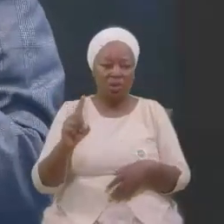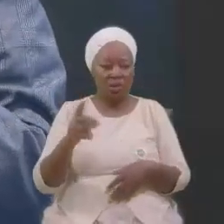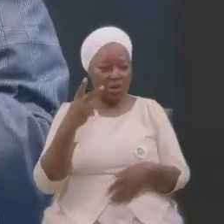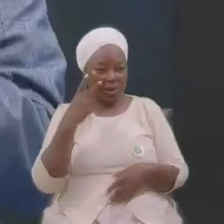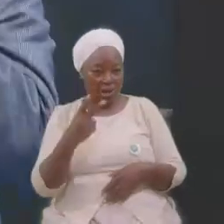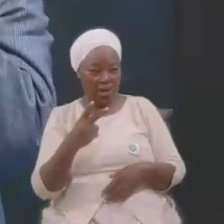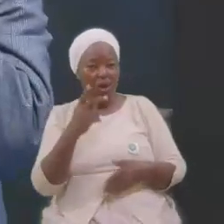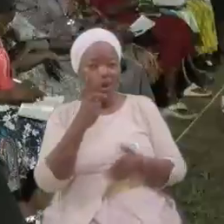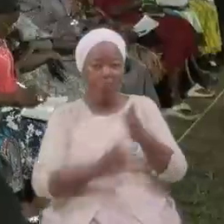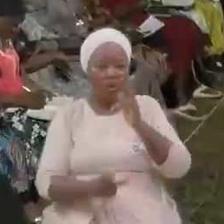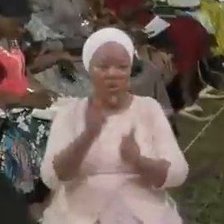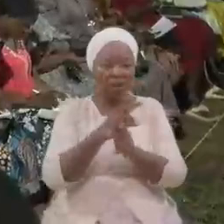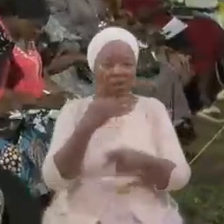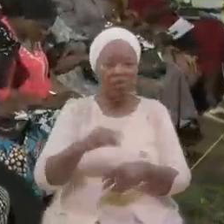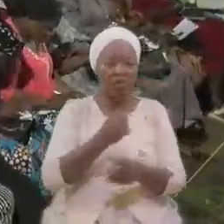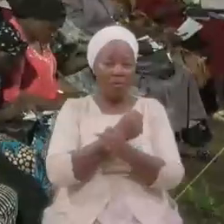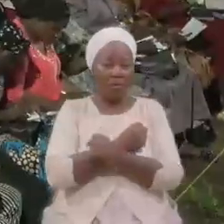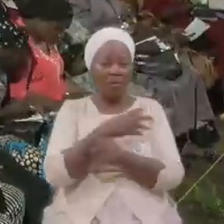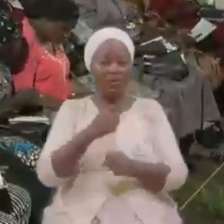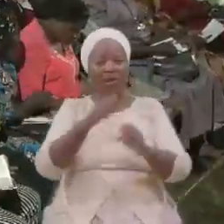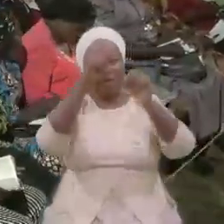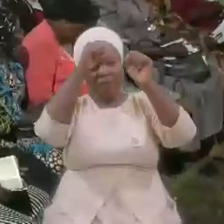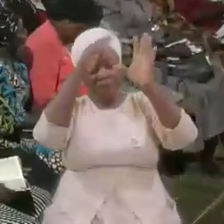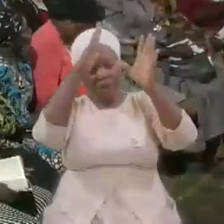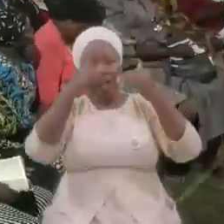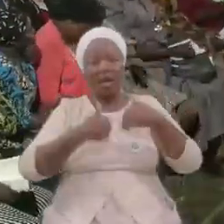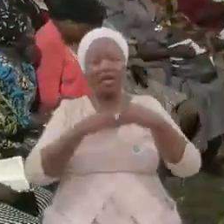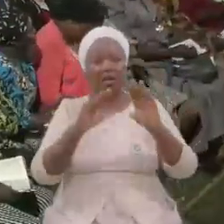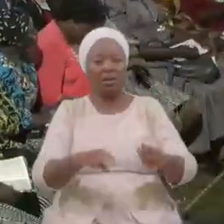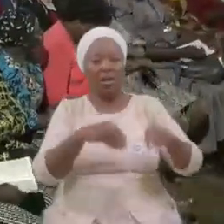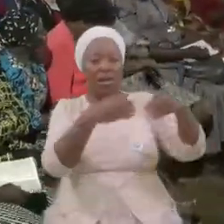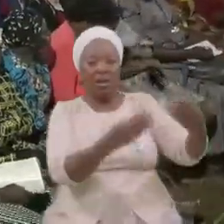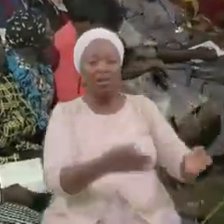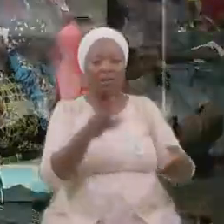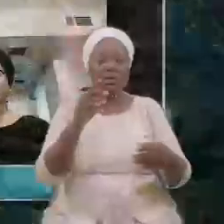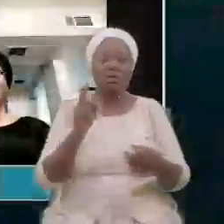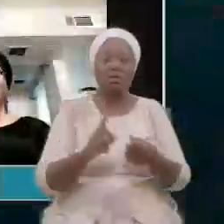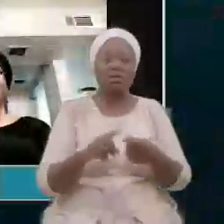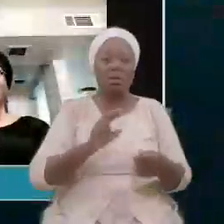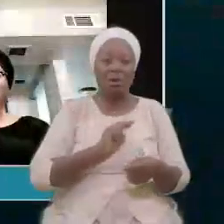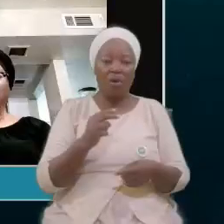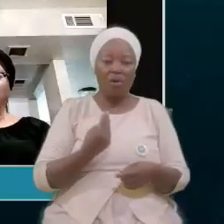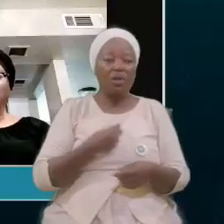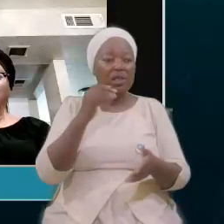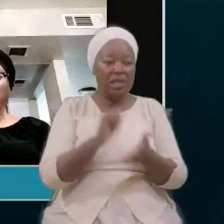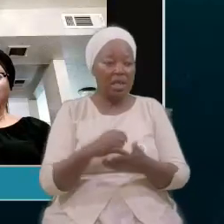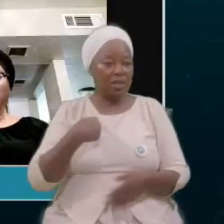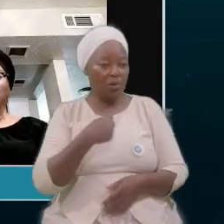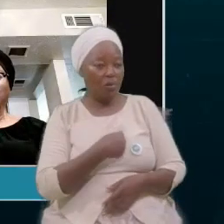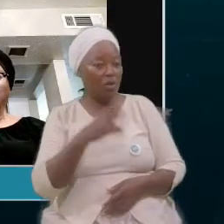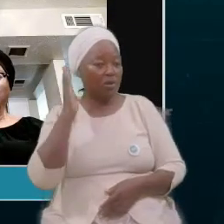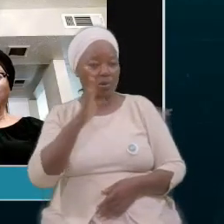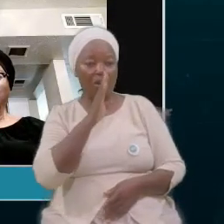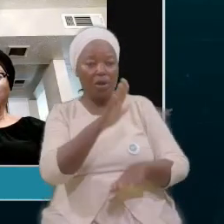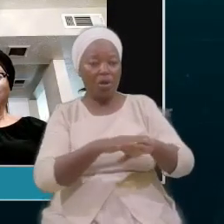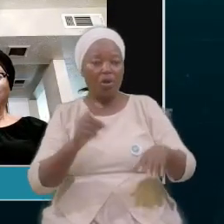of love the Father has bestowed upon us, that we shall be called